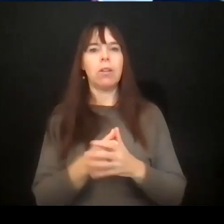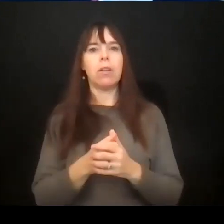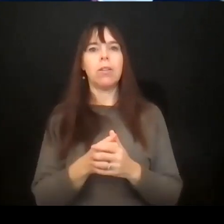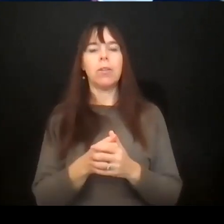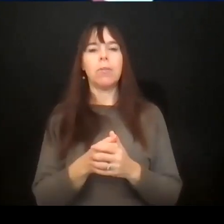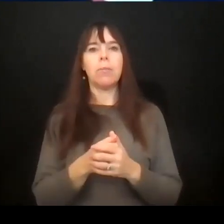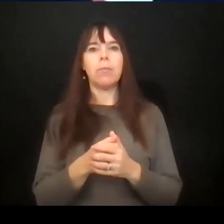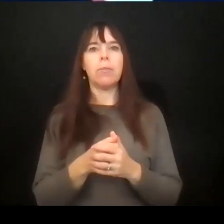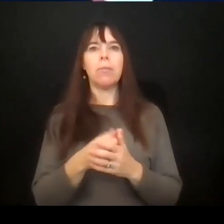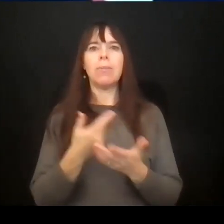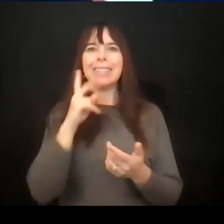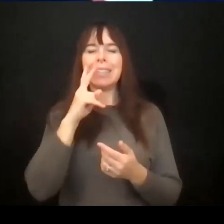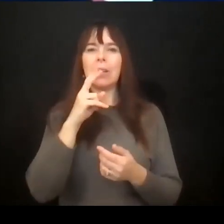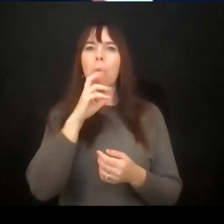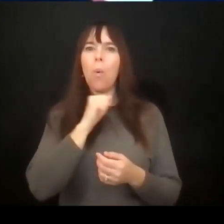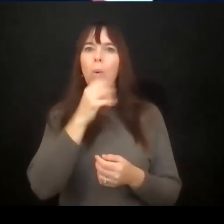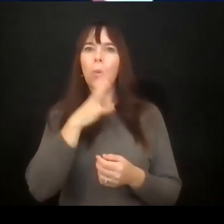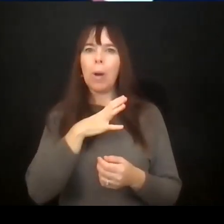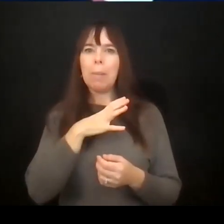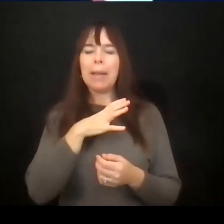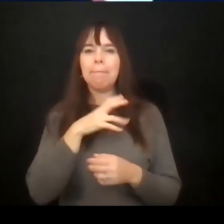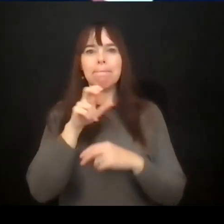paints this old peasant woman.